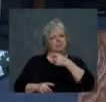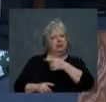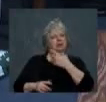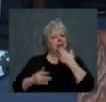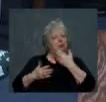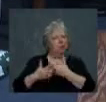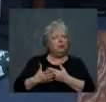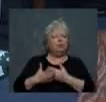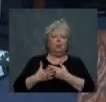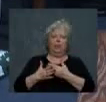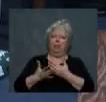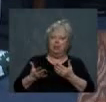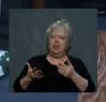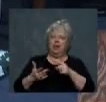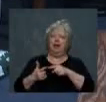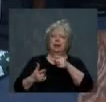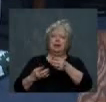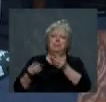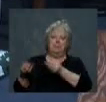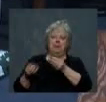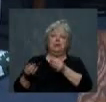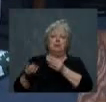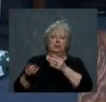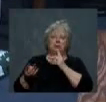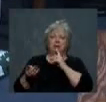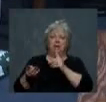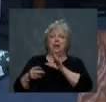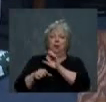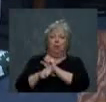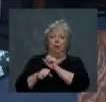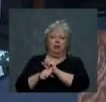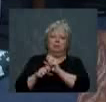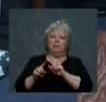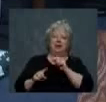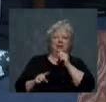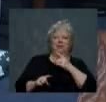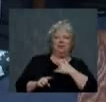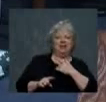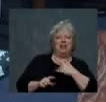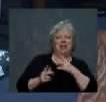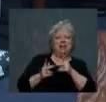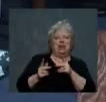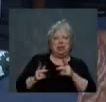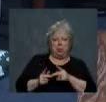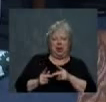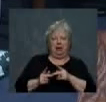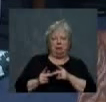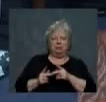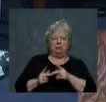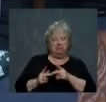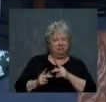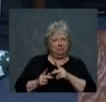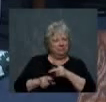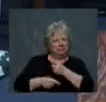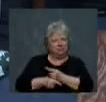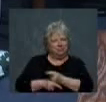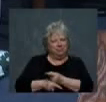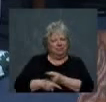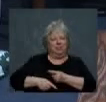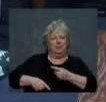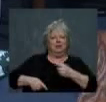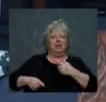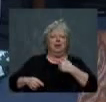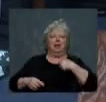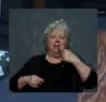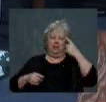good thing that this ministry is doing. However, I don't feel like the location is appropriate. I think when